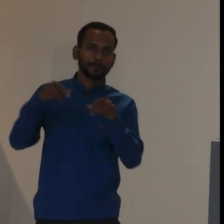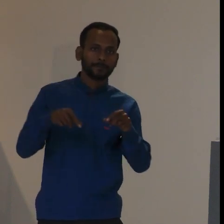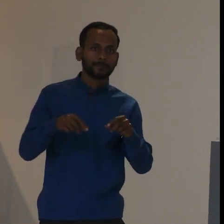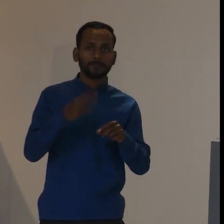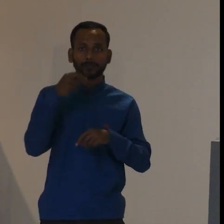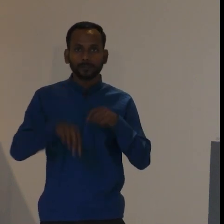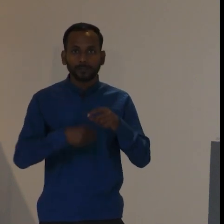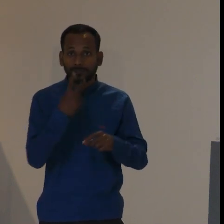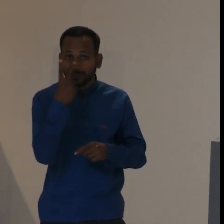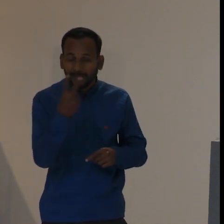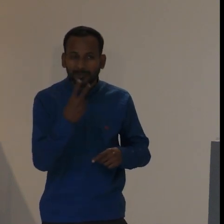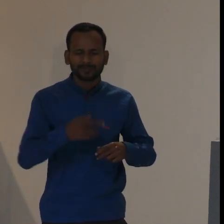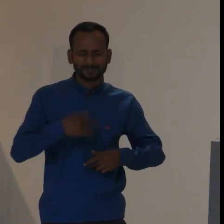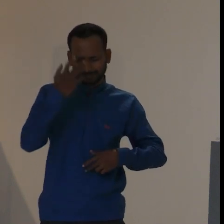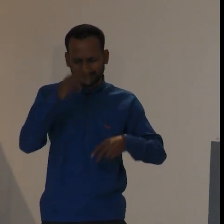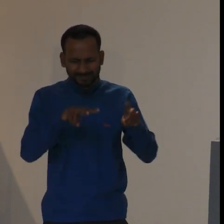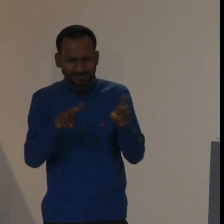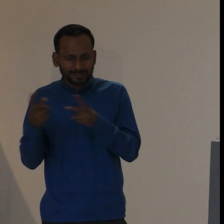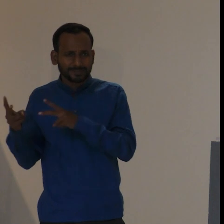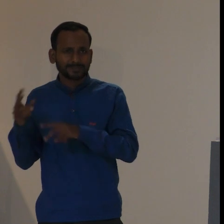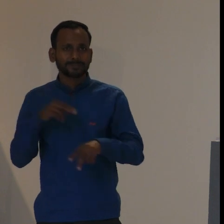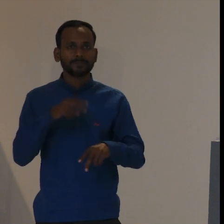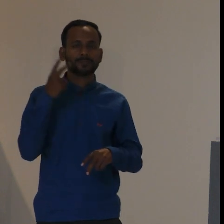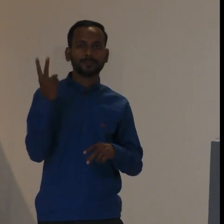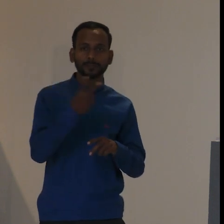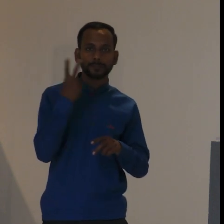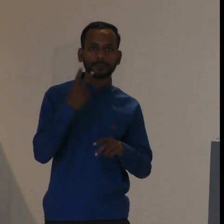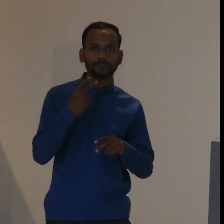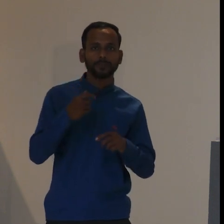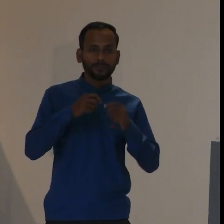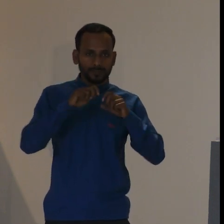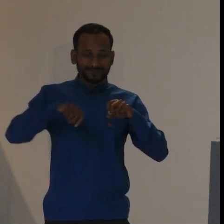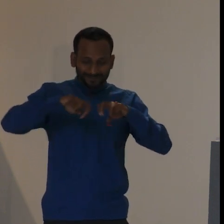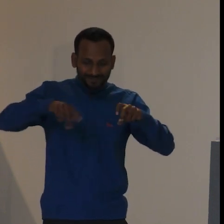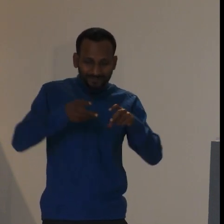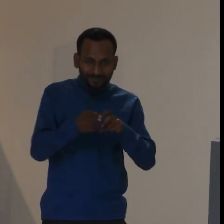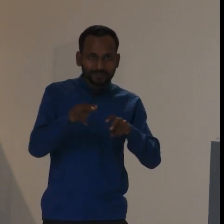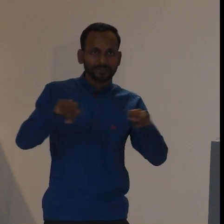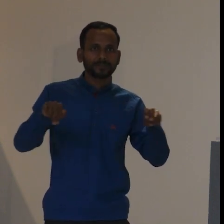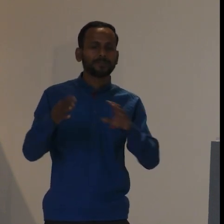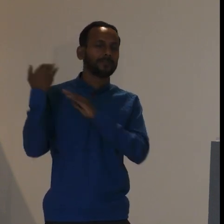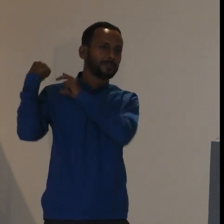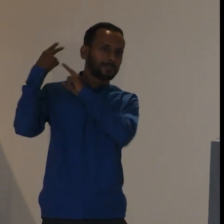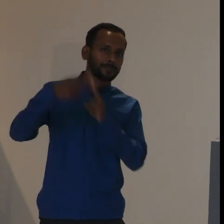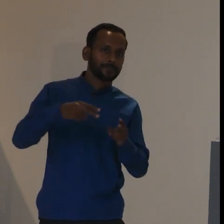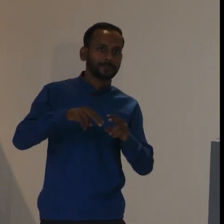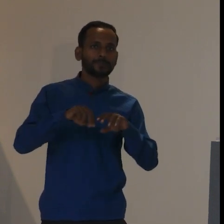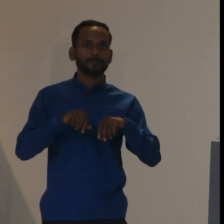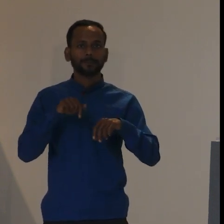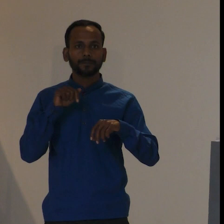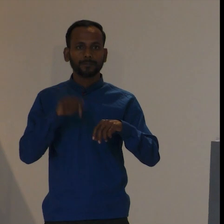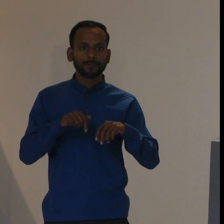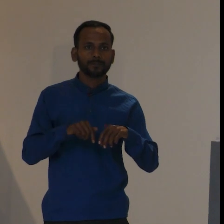at disease in human bodies, various surgical practices that we see in the past, those elements, and plus